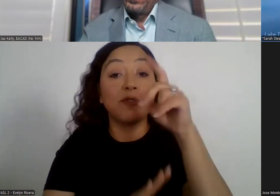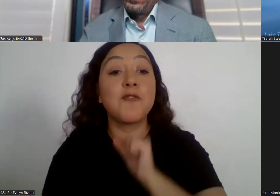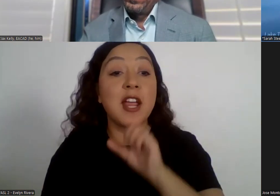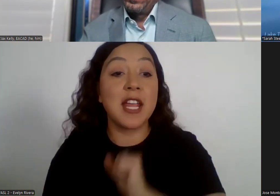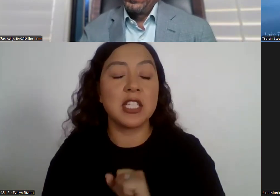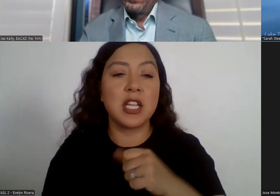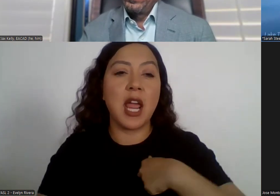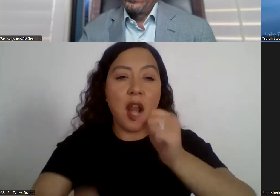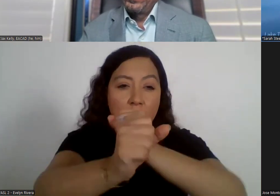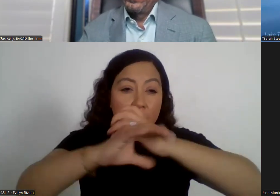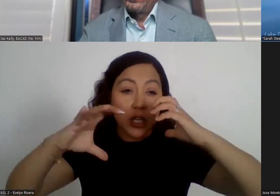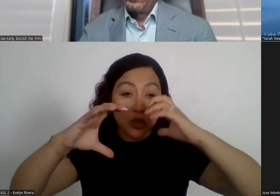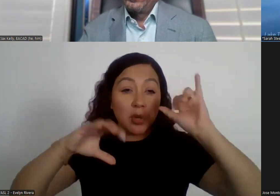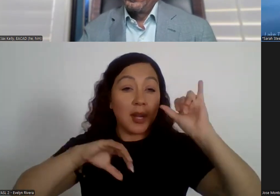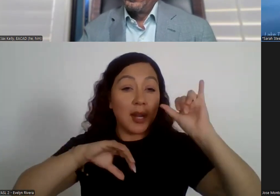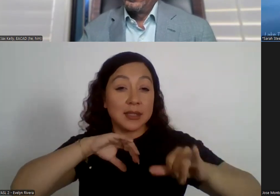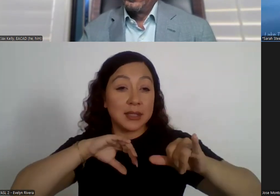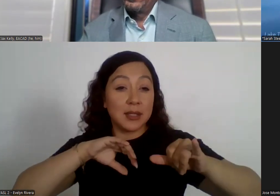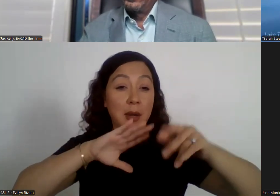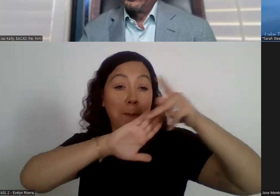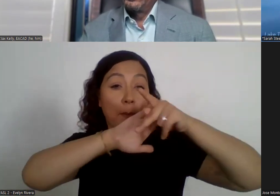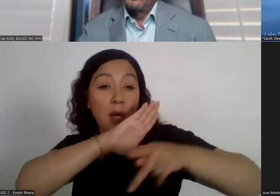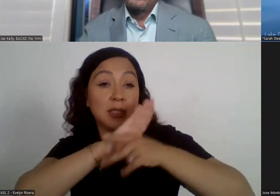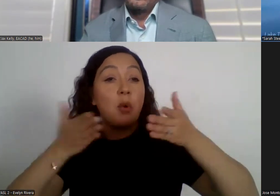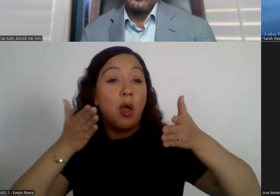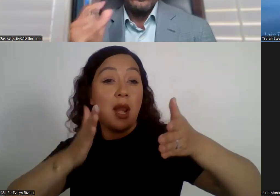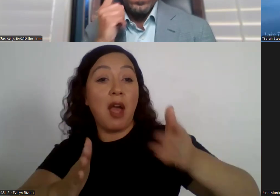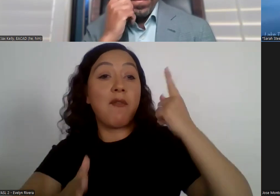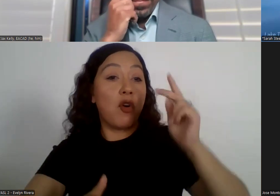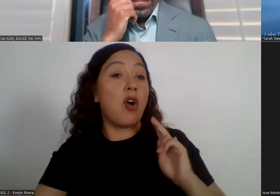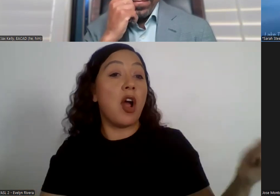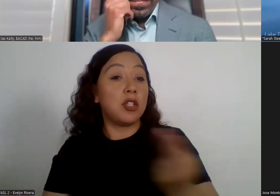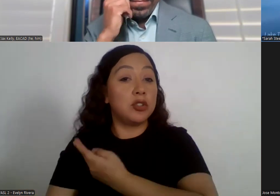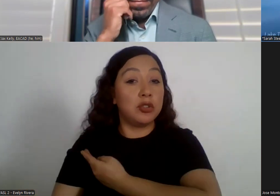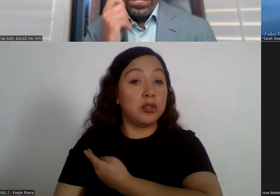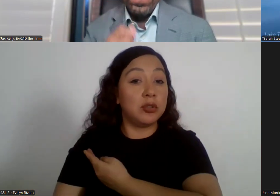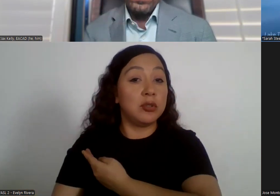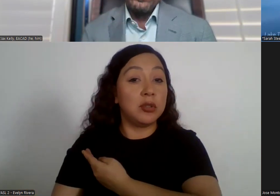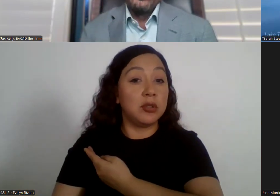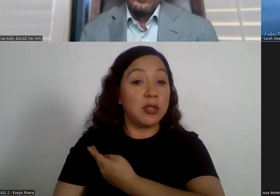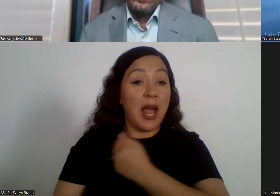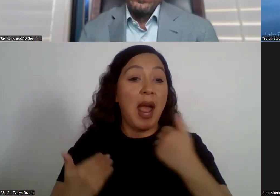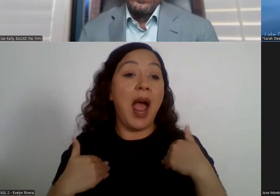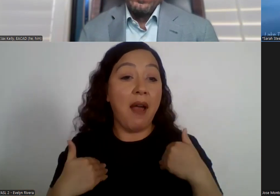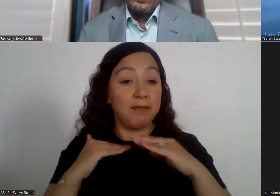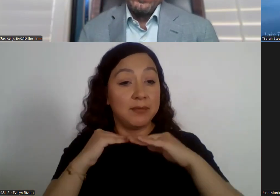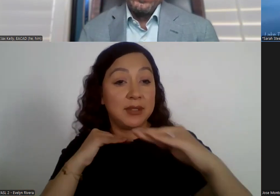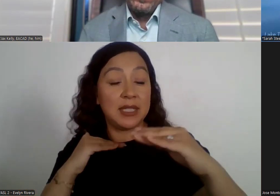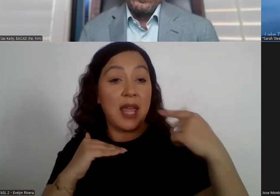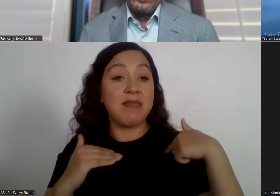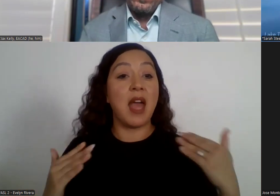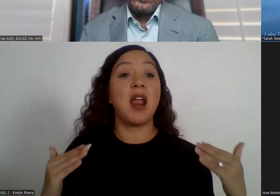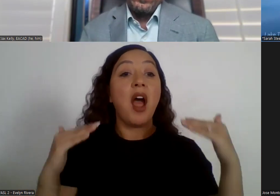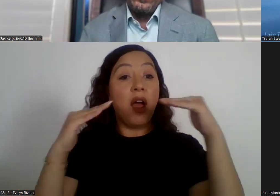visualize that as policies that would allow for us to have sustainability plans that realign